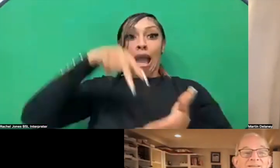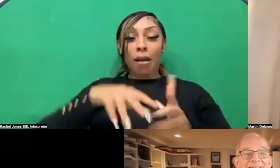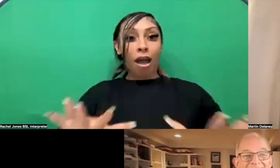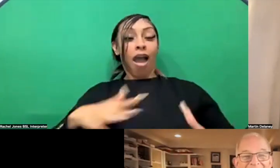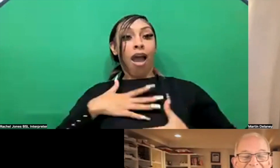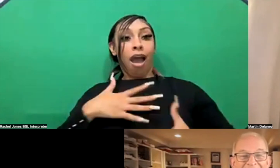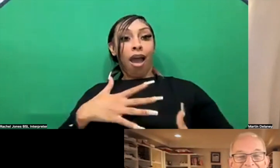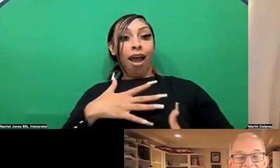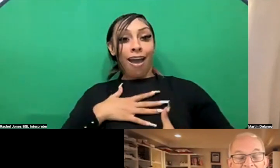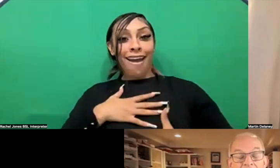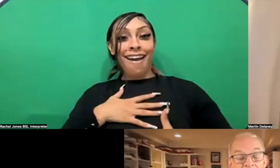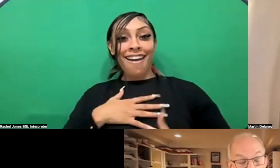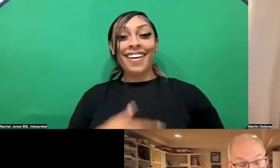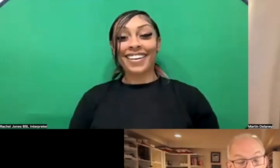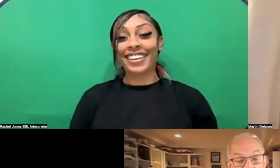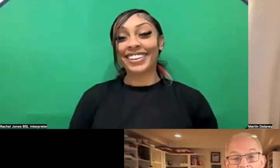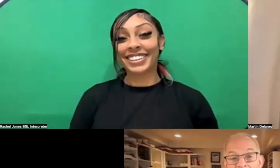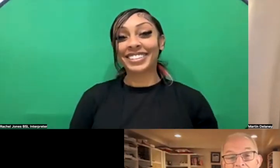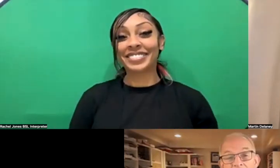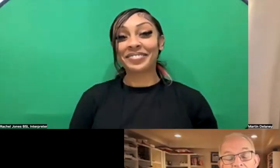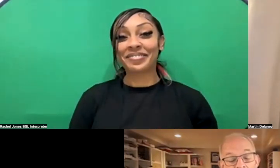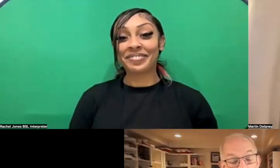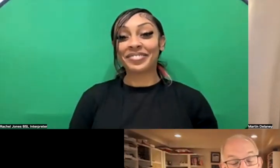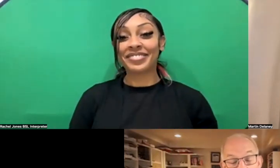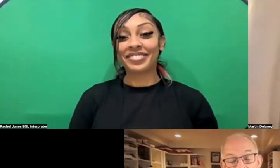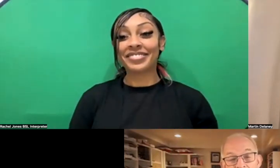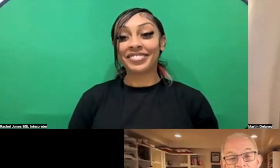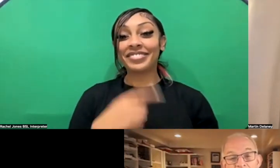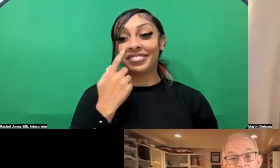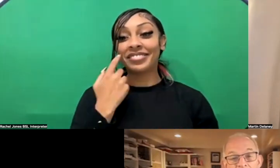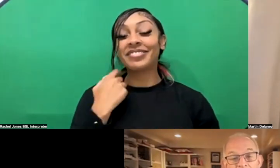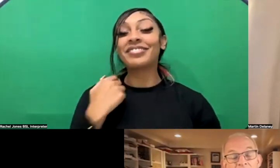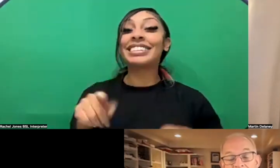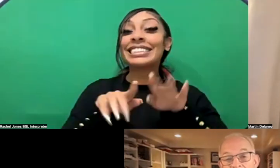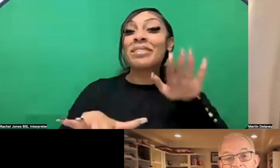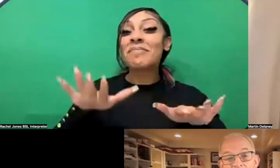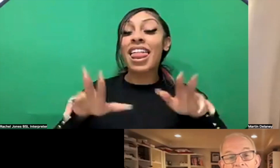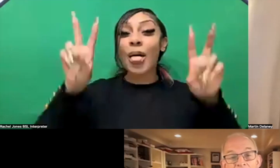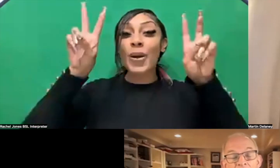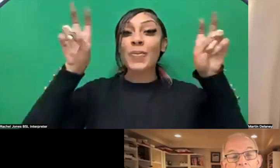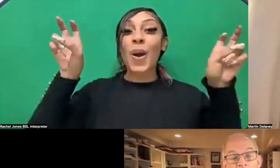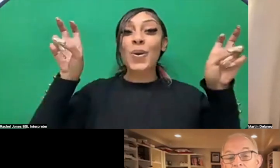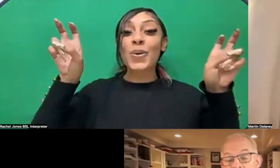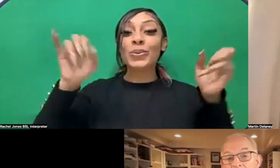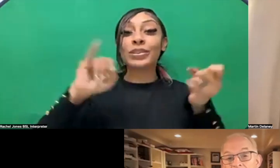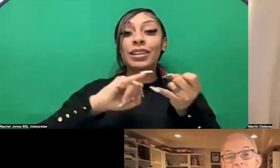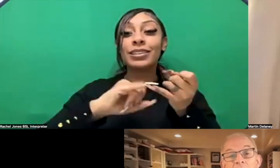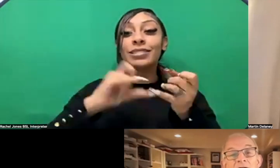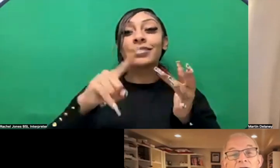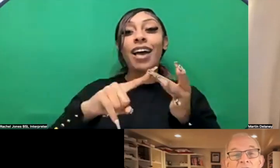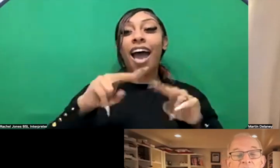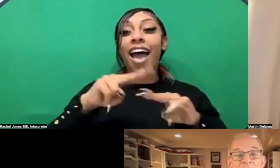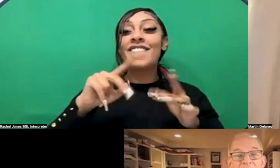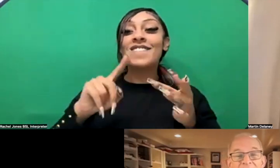amazement. It's a little bit like the quote from the science fiction writer Arthur C.